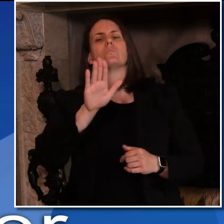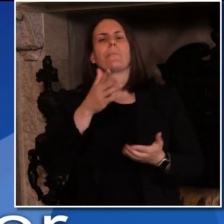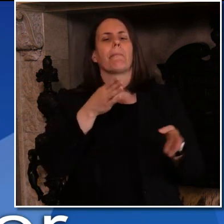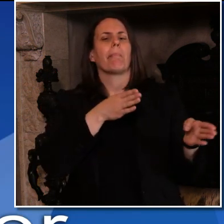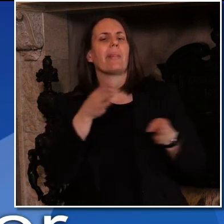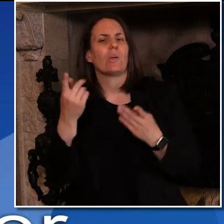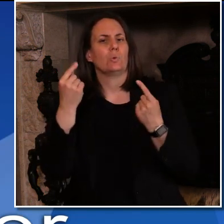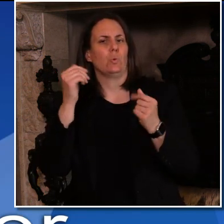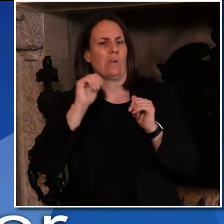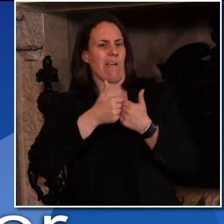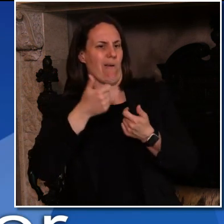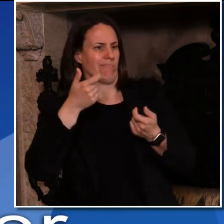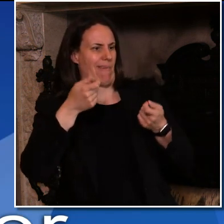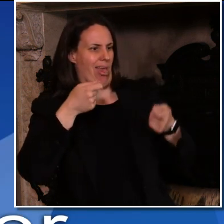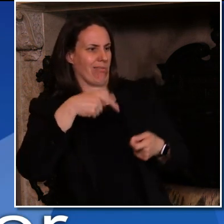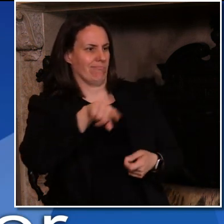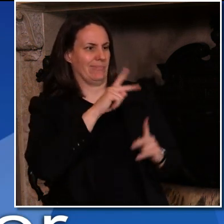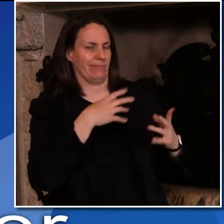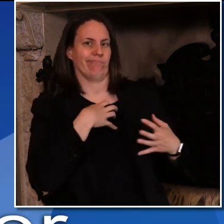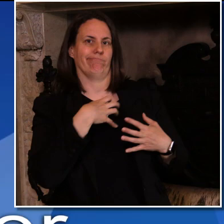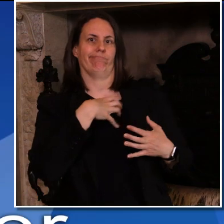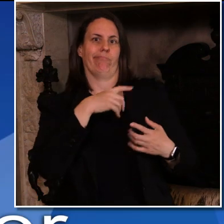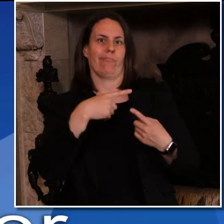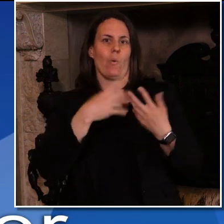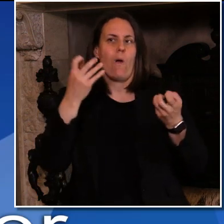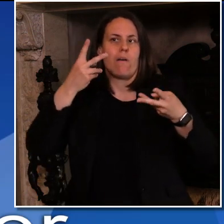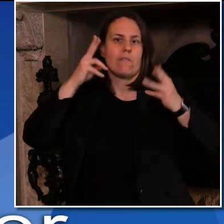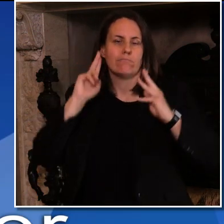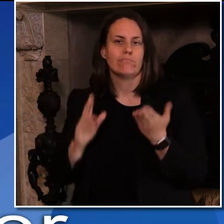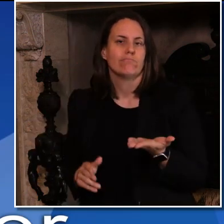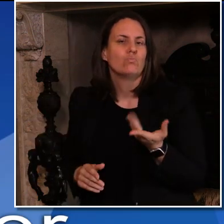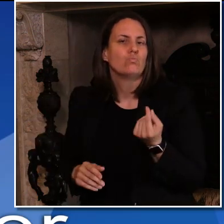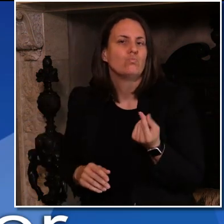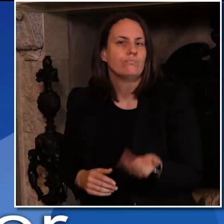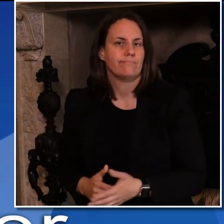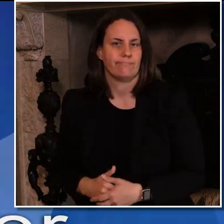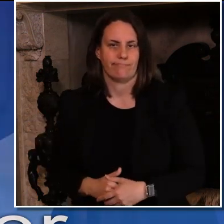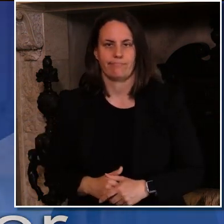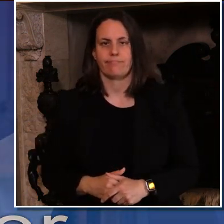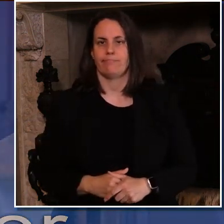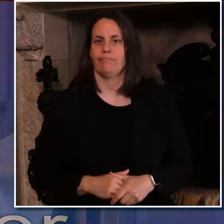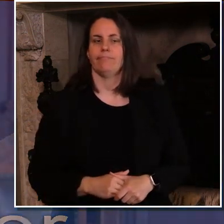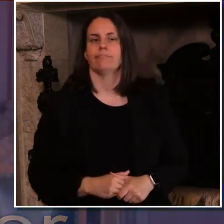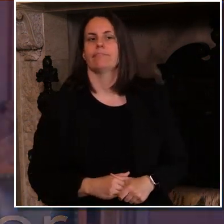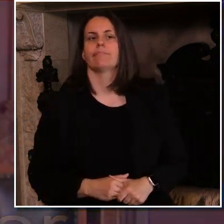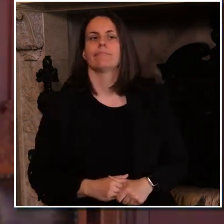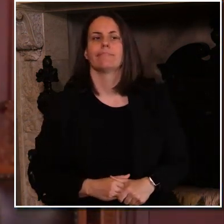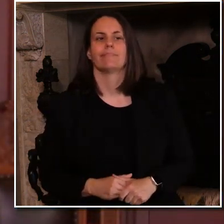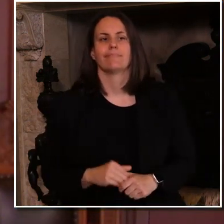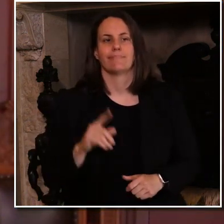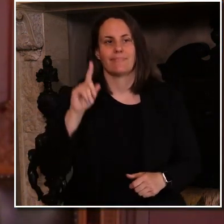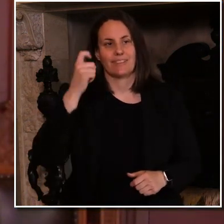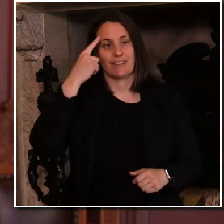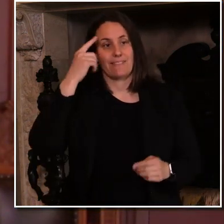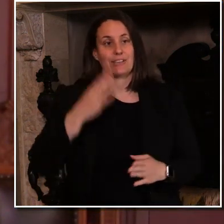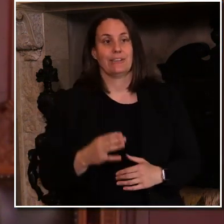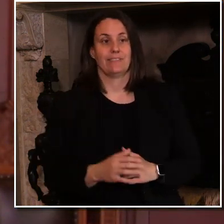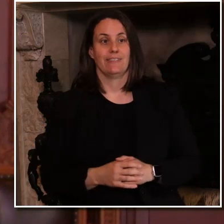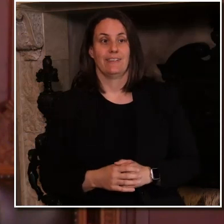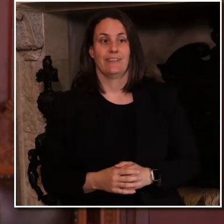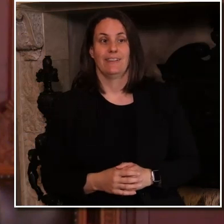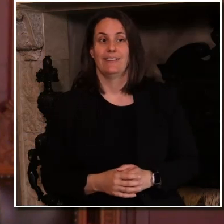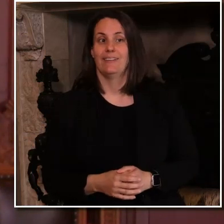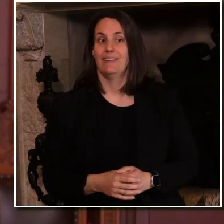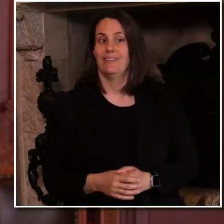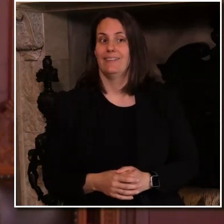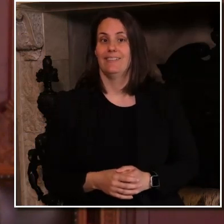not using personal care professionals? Thank you. Just get up every day and comb your hair. I don't know what else to